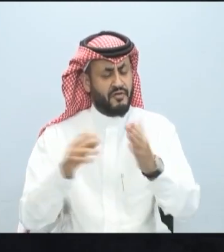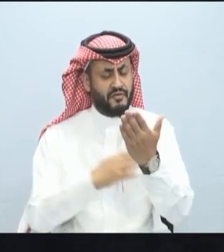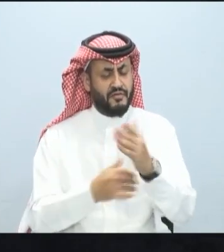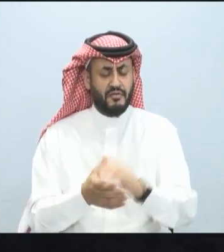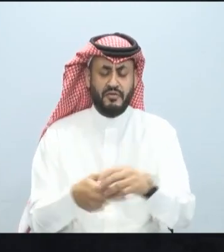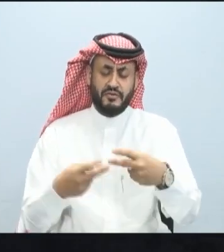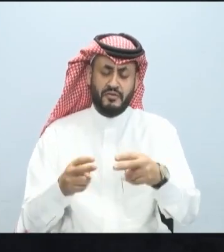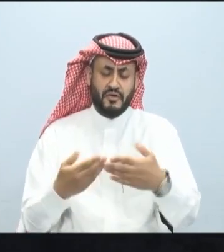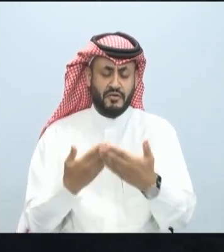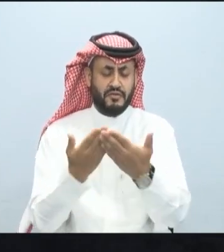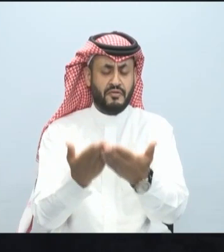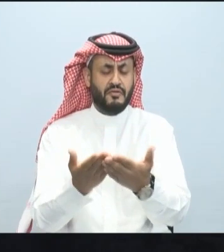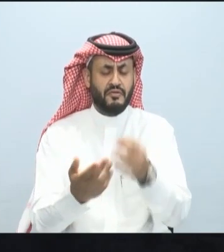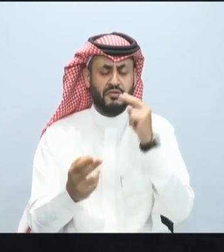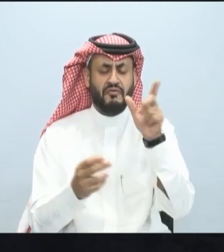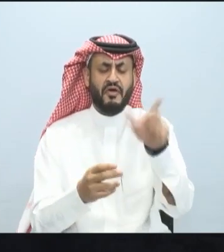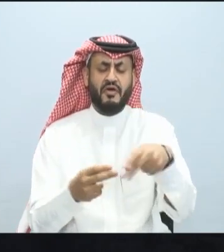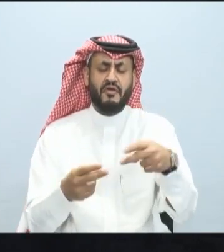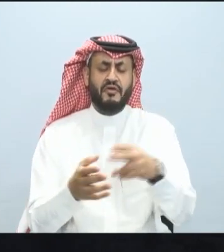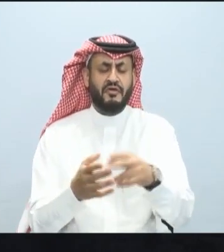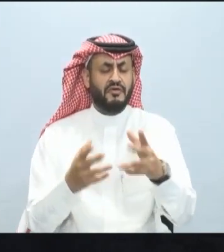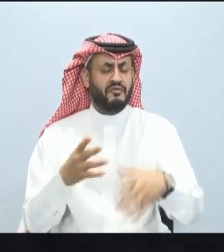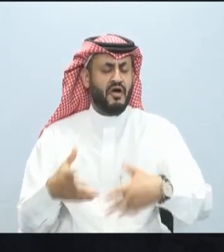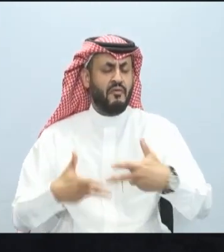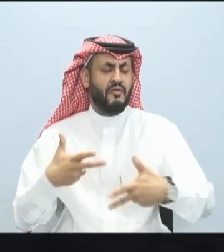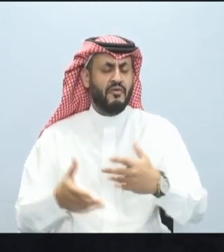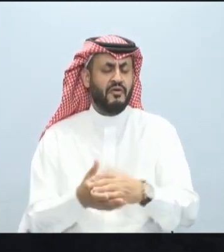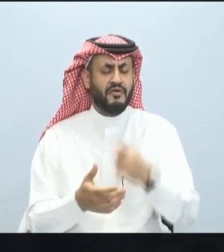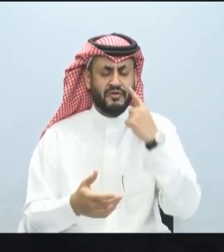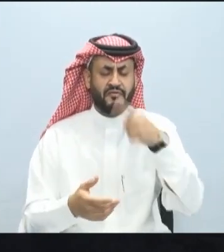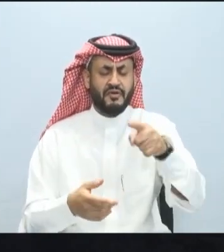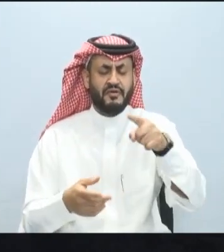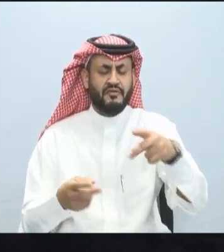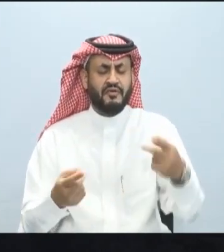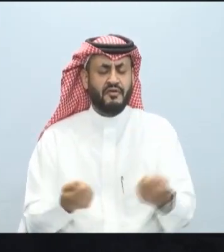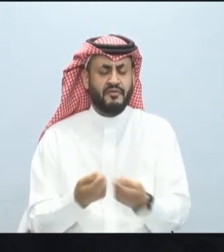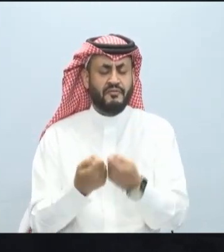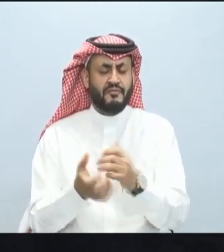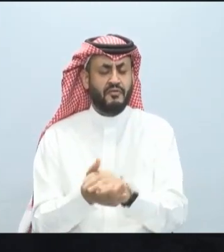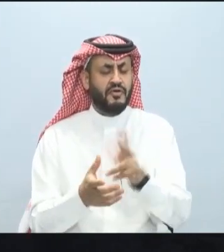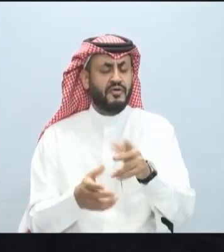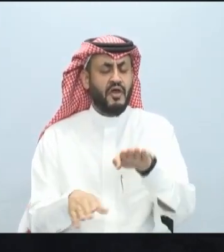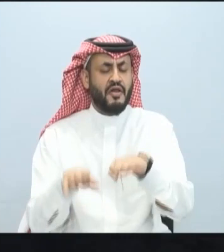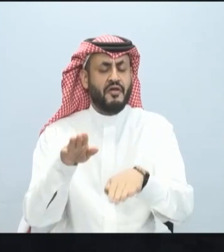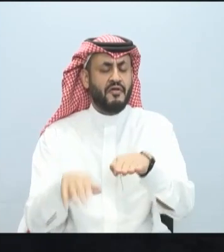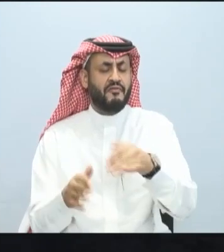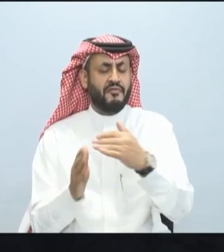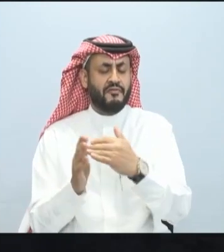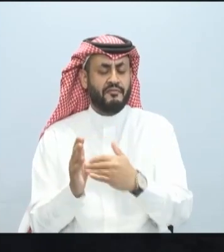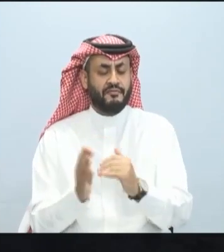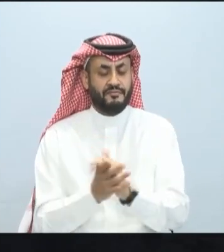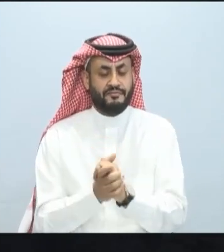simply present it to anyone just to take their opinion and to just check with you what are the different parts that we